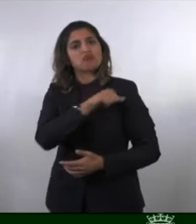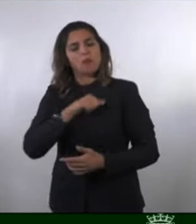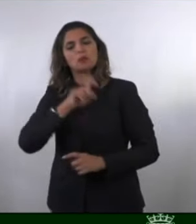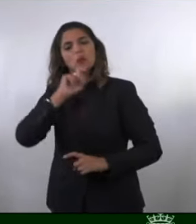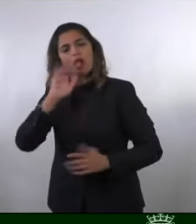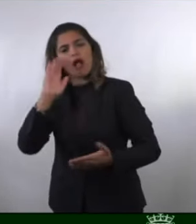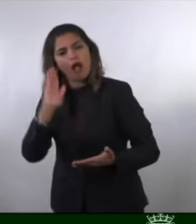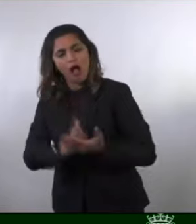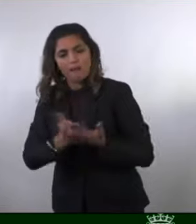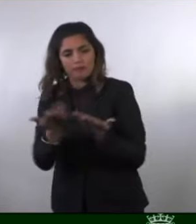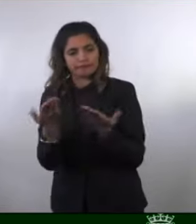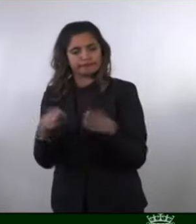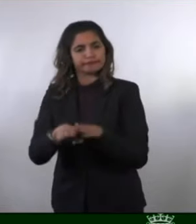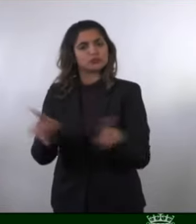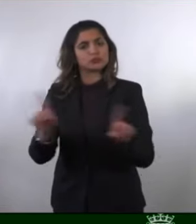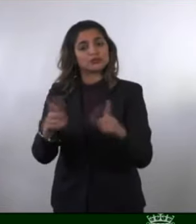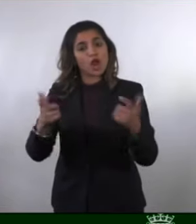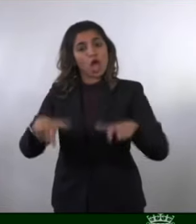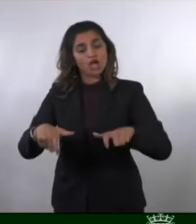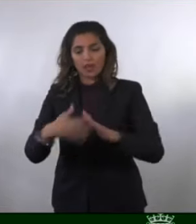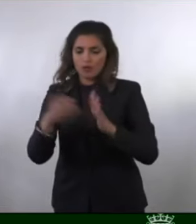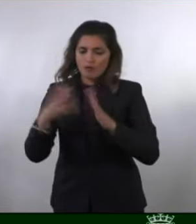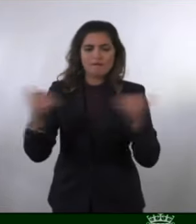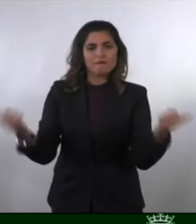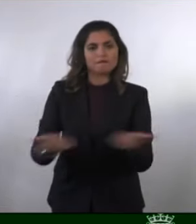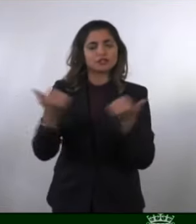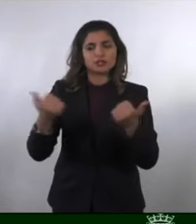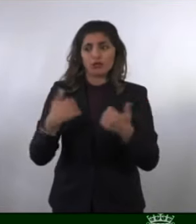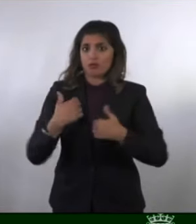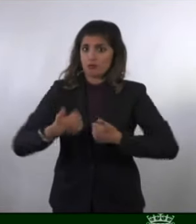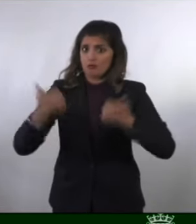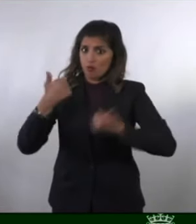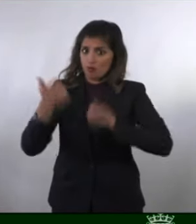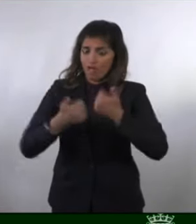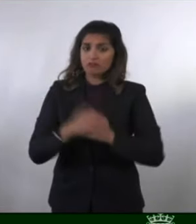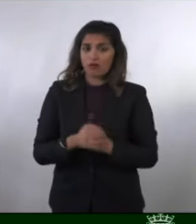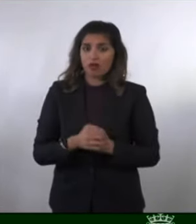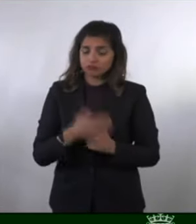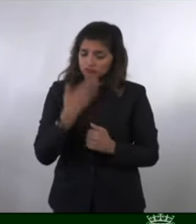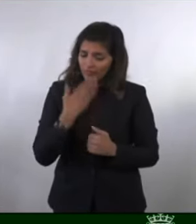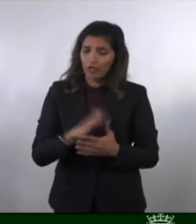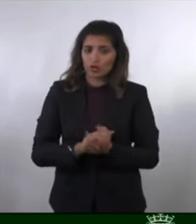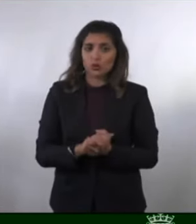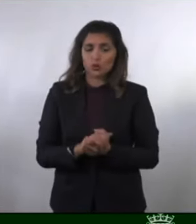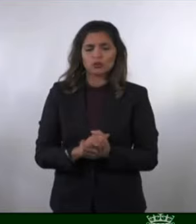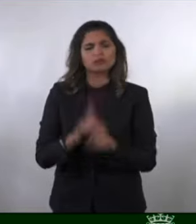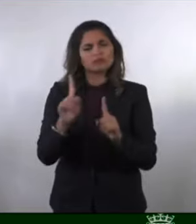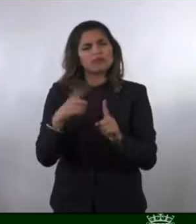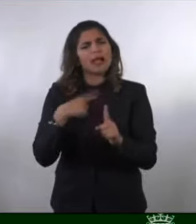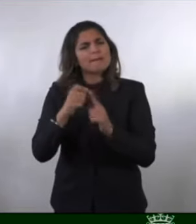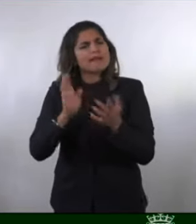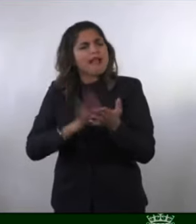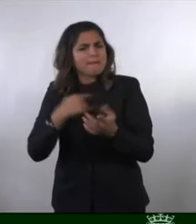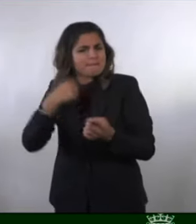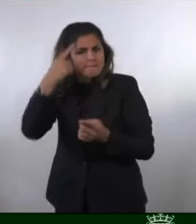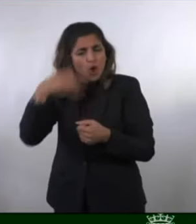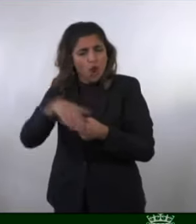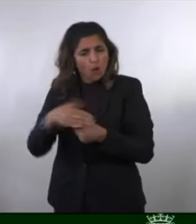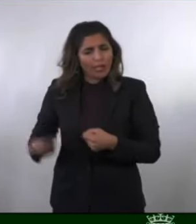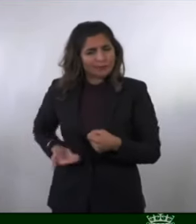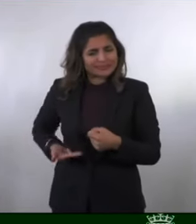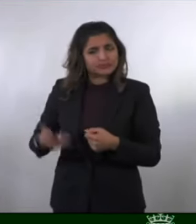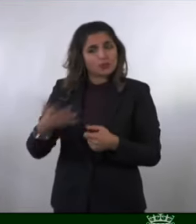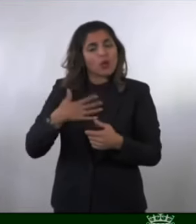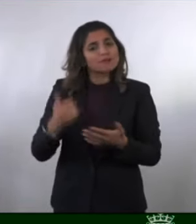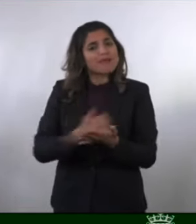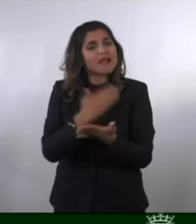hospitality businesses today who very much welcome the changes to the curfew, but just want the Prime Minister's reassurance that additional support packages will remain